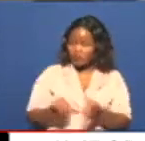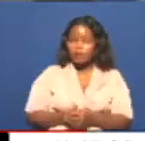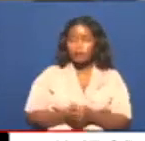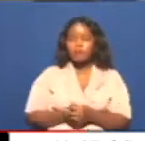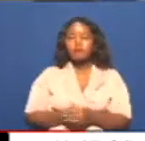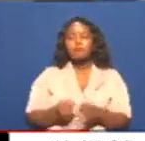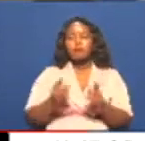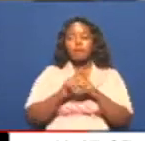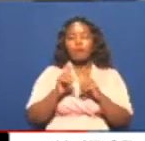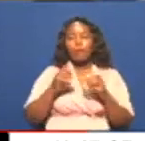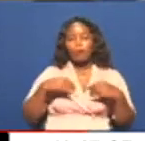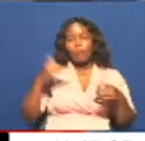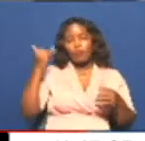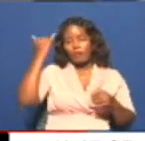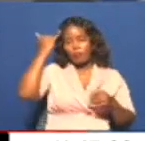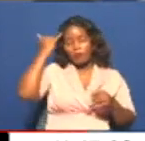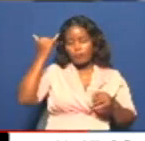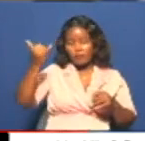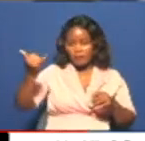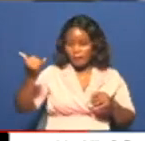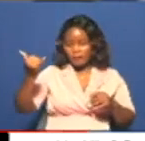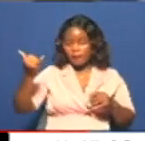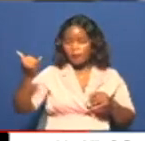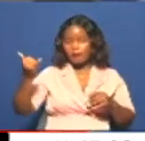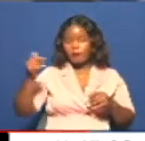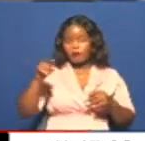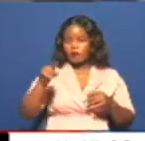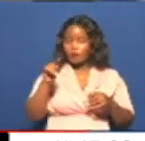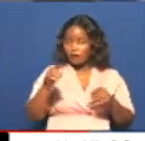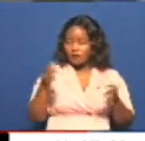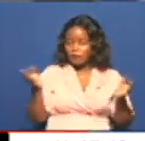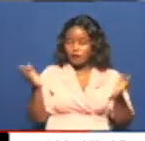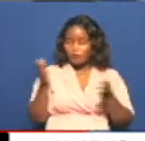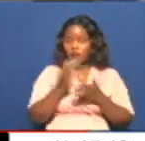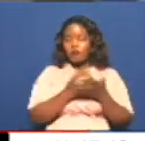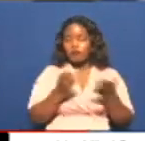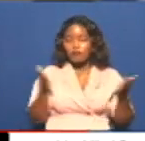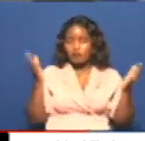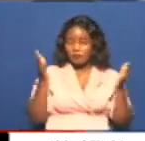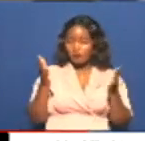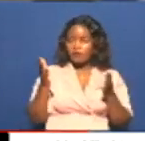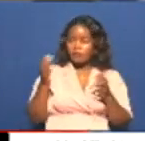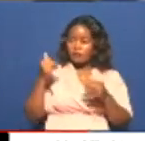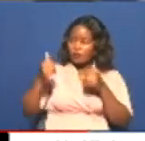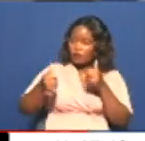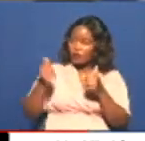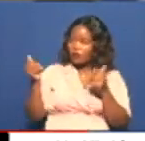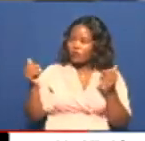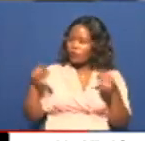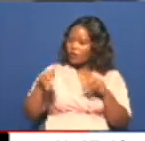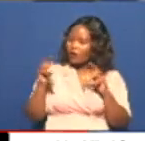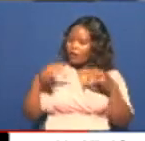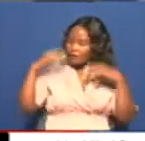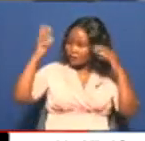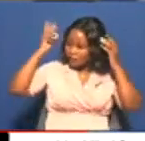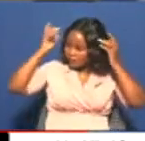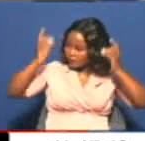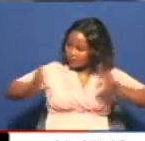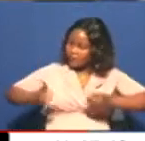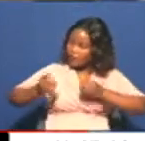ideologies. So that is something that should have been, it's something that you should have made up your mind from the onset, even, you